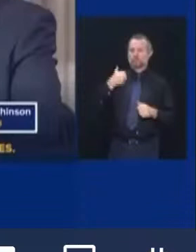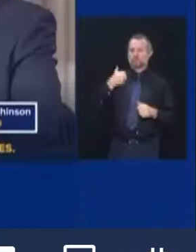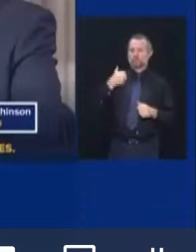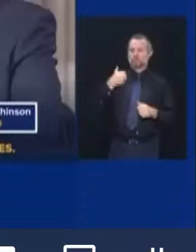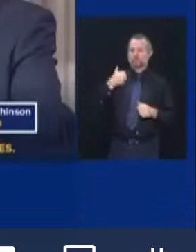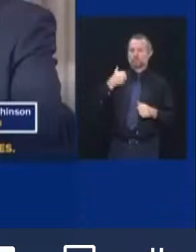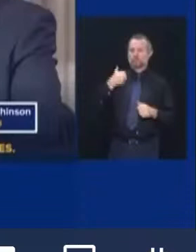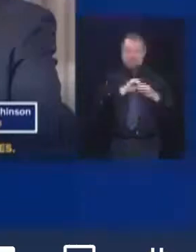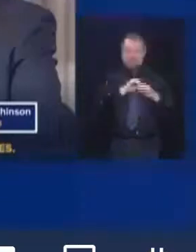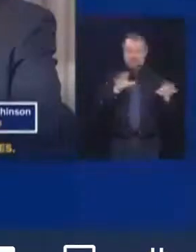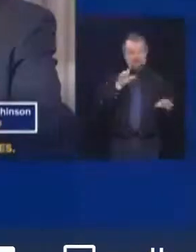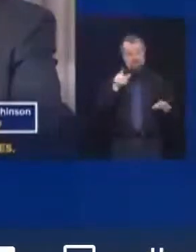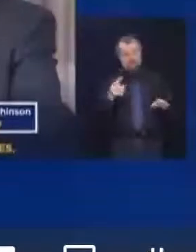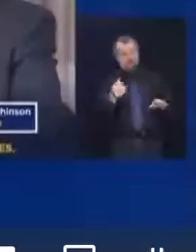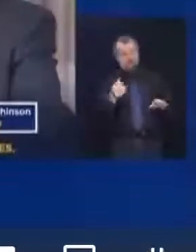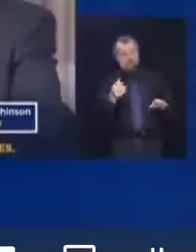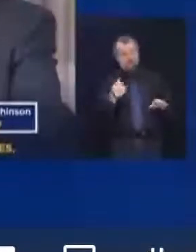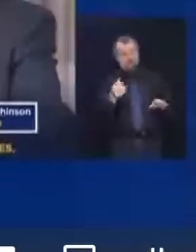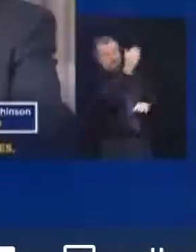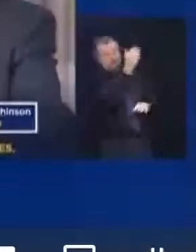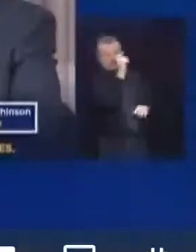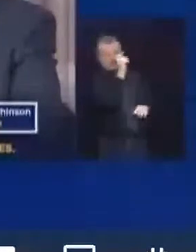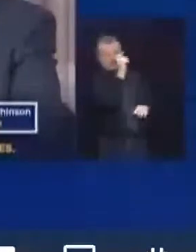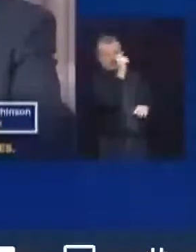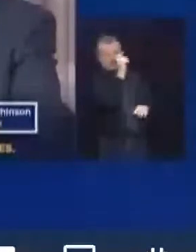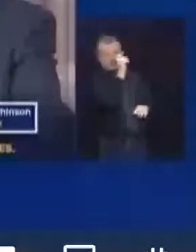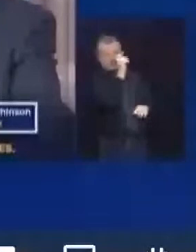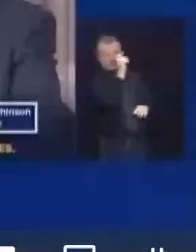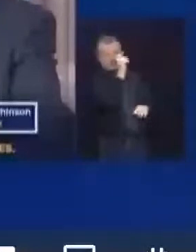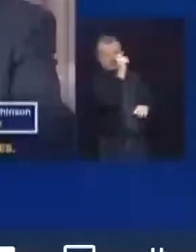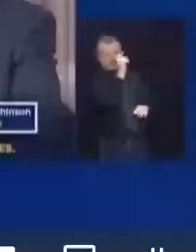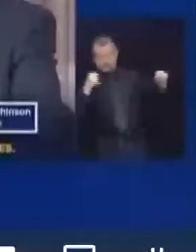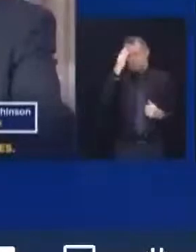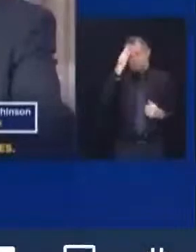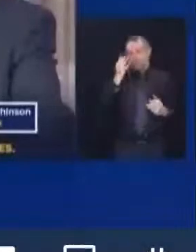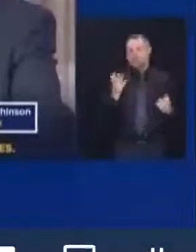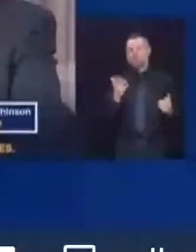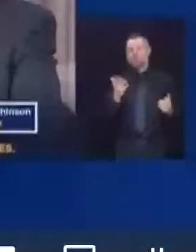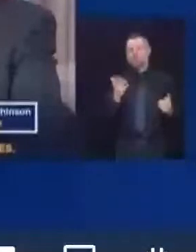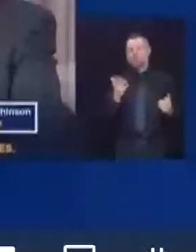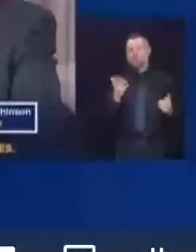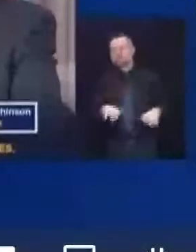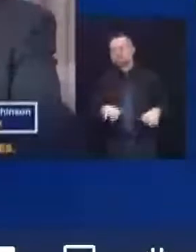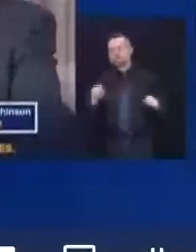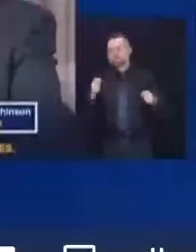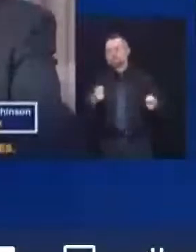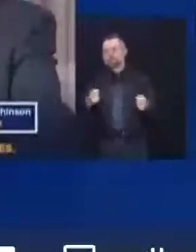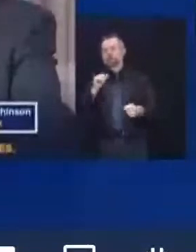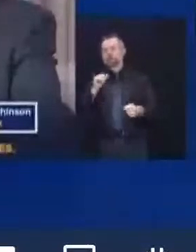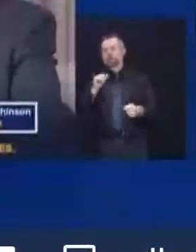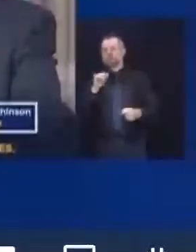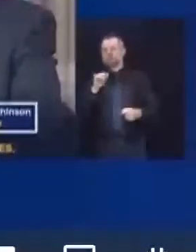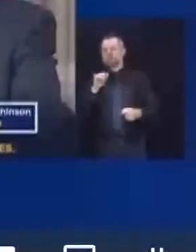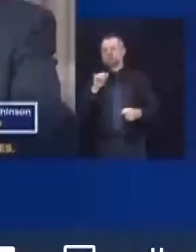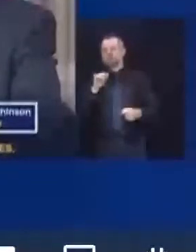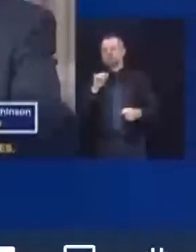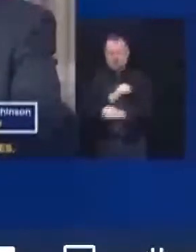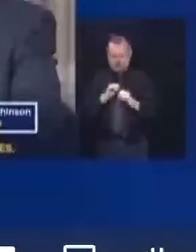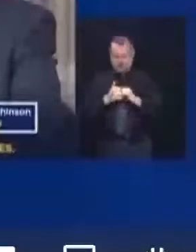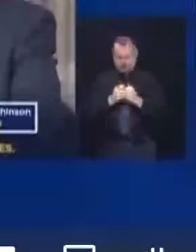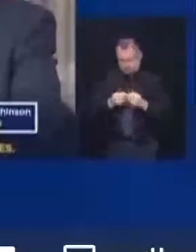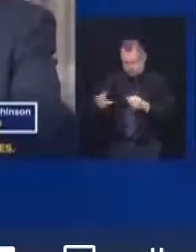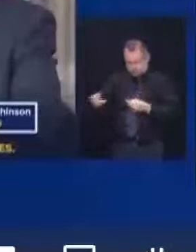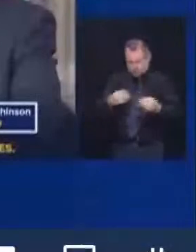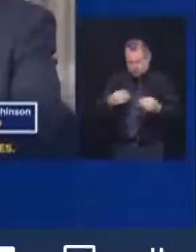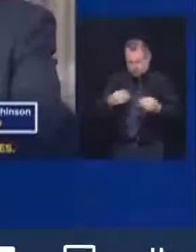we need to know basically who is going to do what. How is this going to work? And we